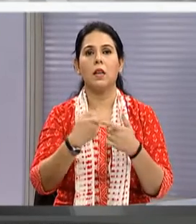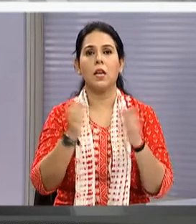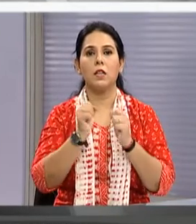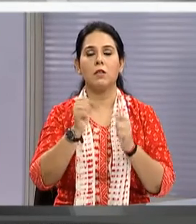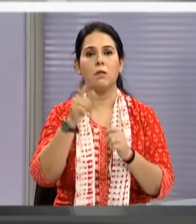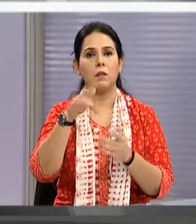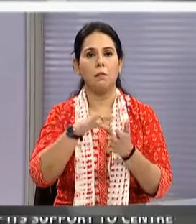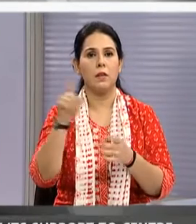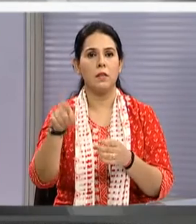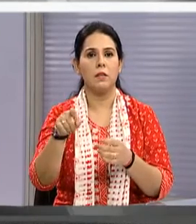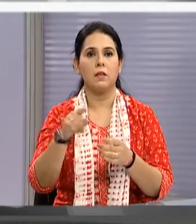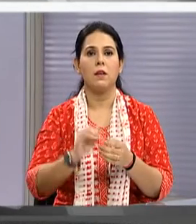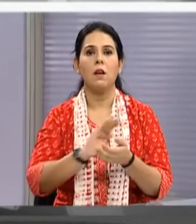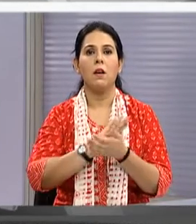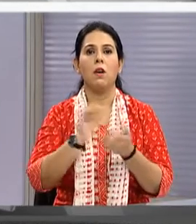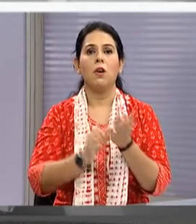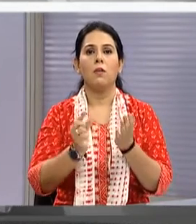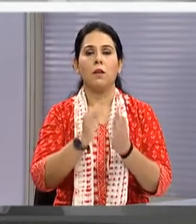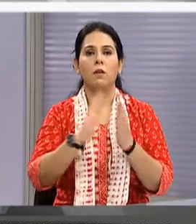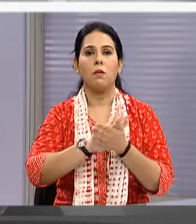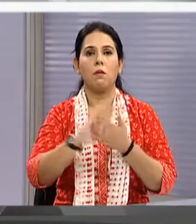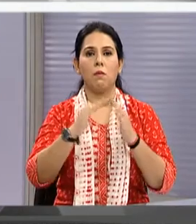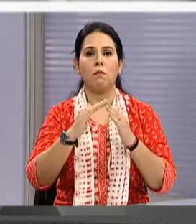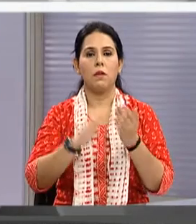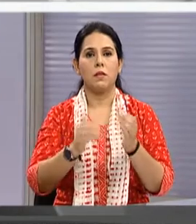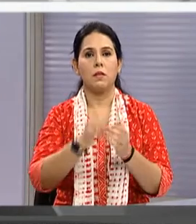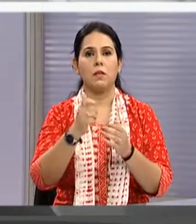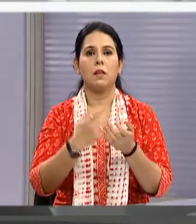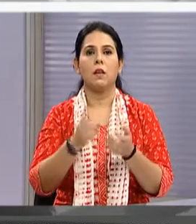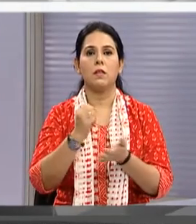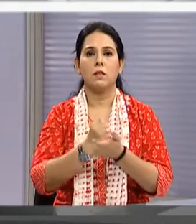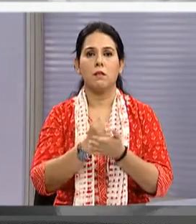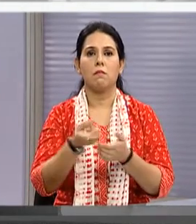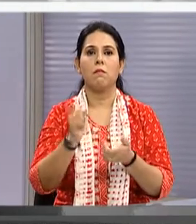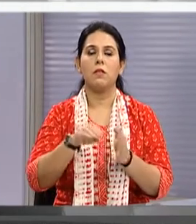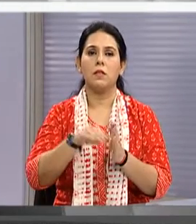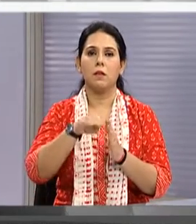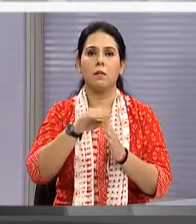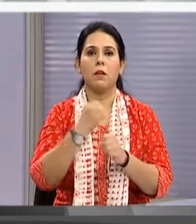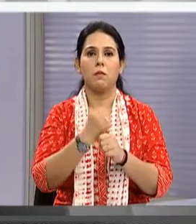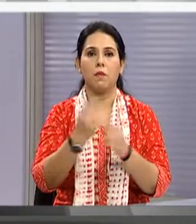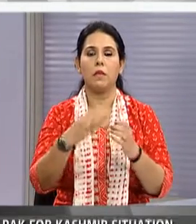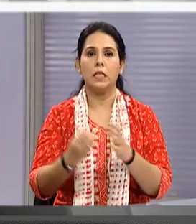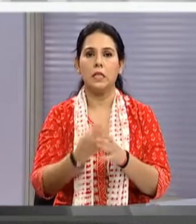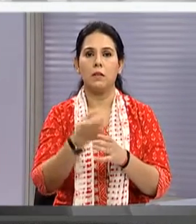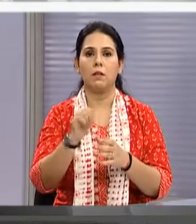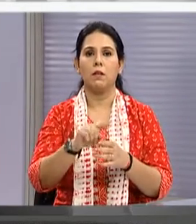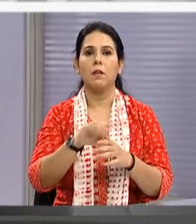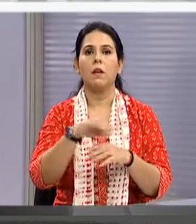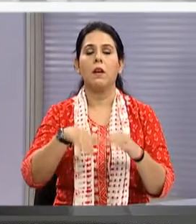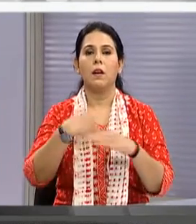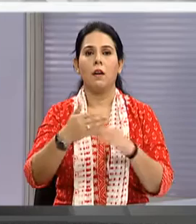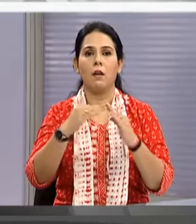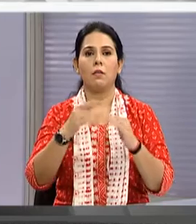the Kashmir Valley. Union Home Minister Rajnath Singh has assured that whatever steps the government initiates, it will do so